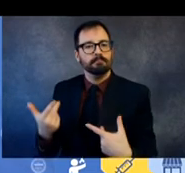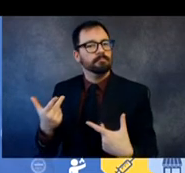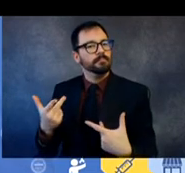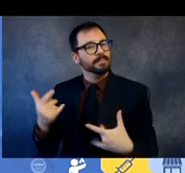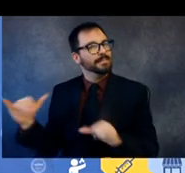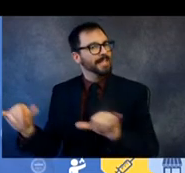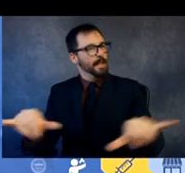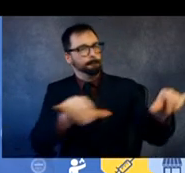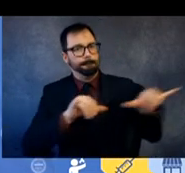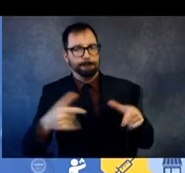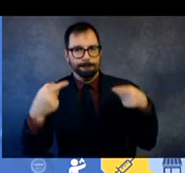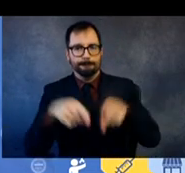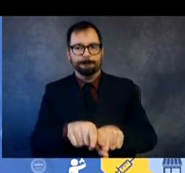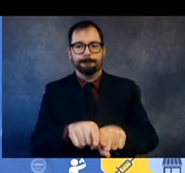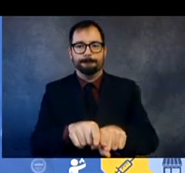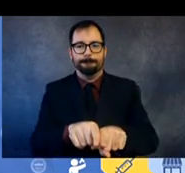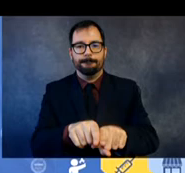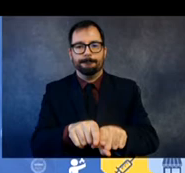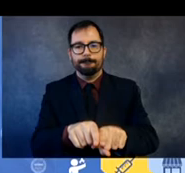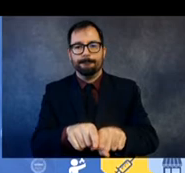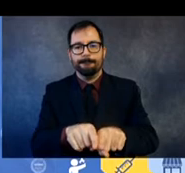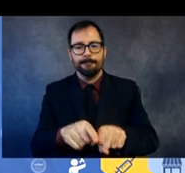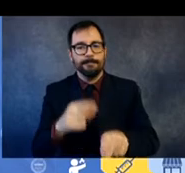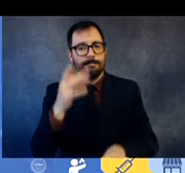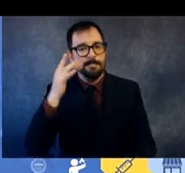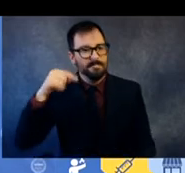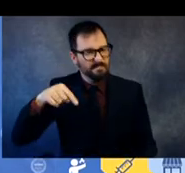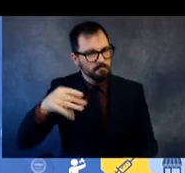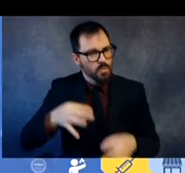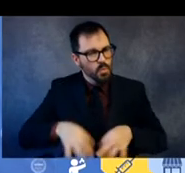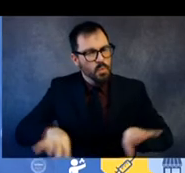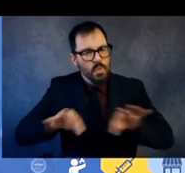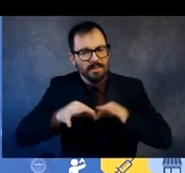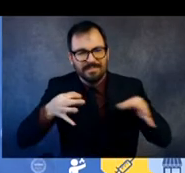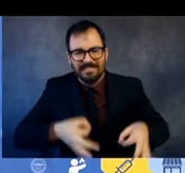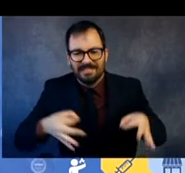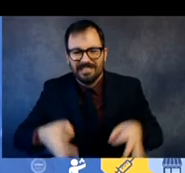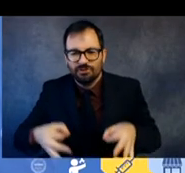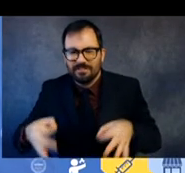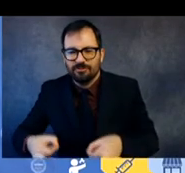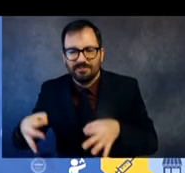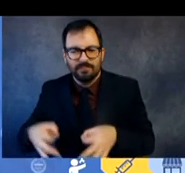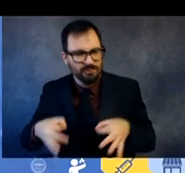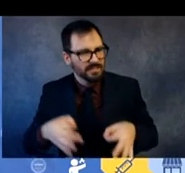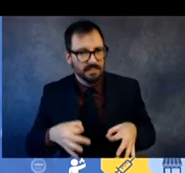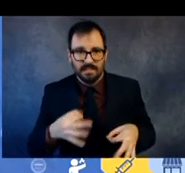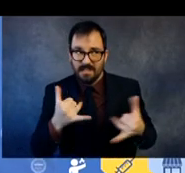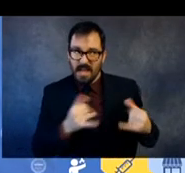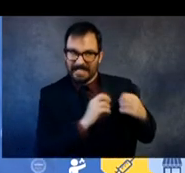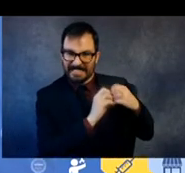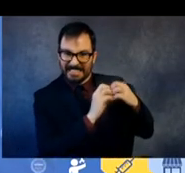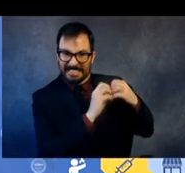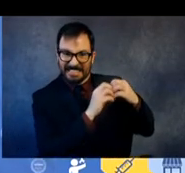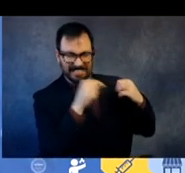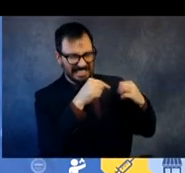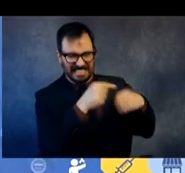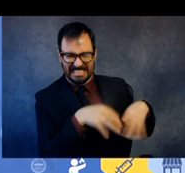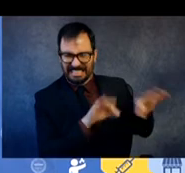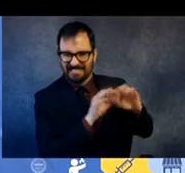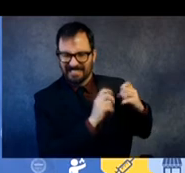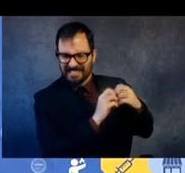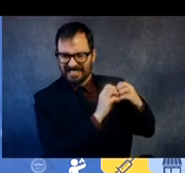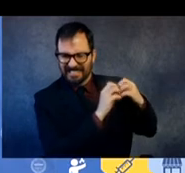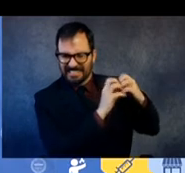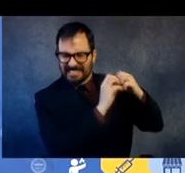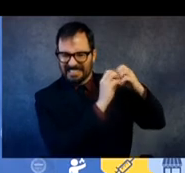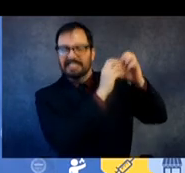everybody get on the same page because there are important decisions that have to be made. There are important